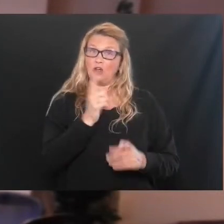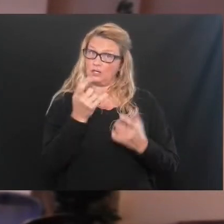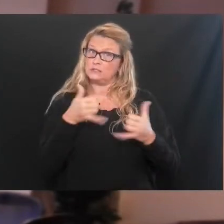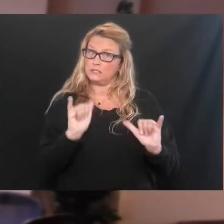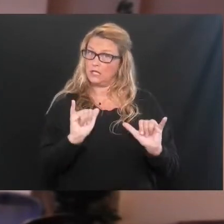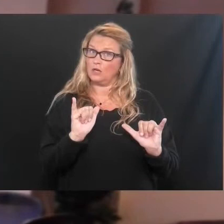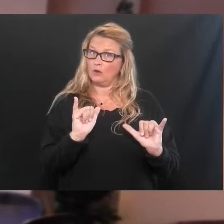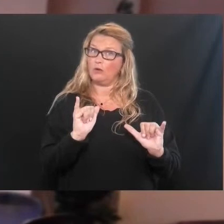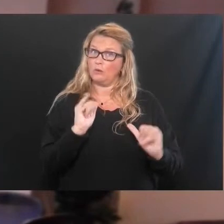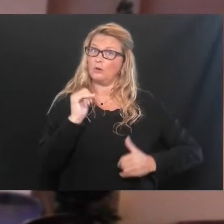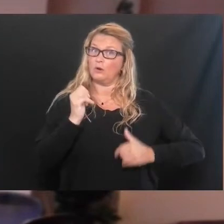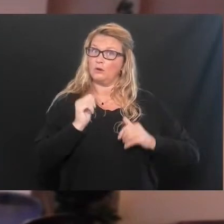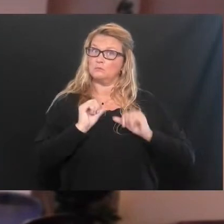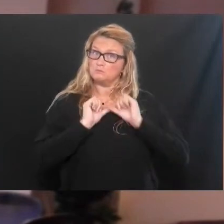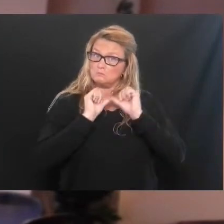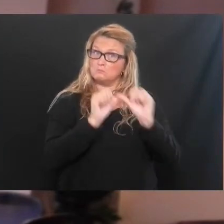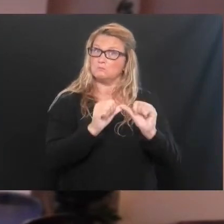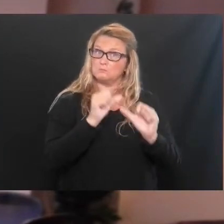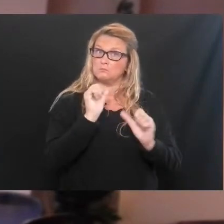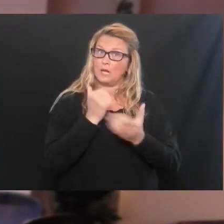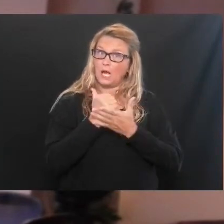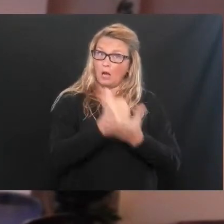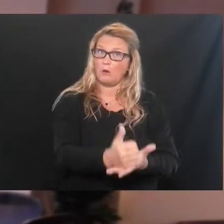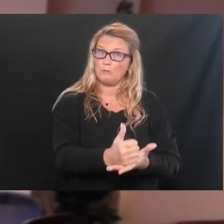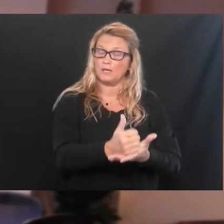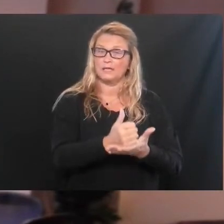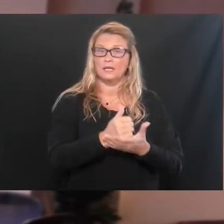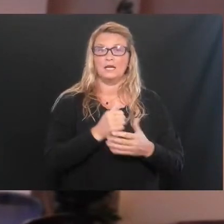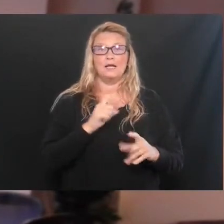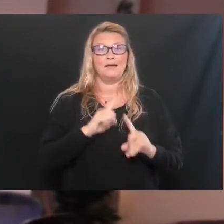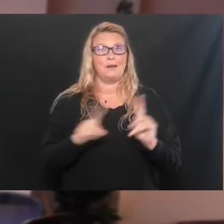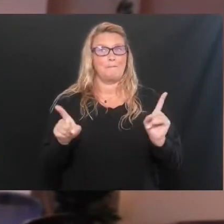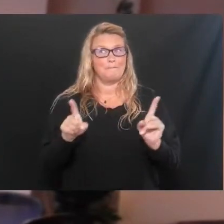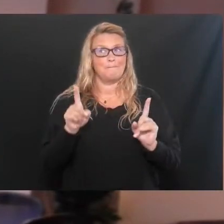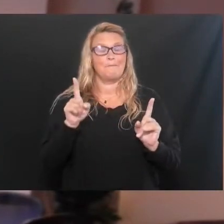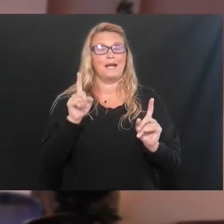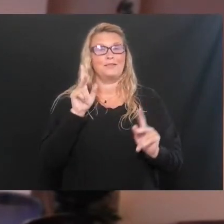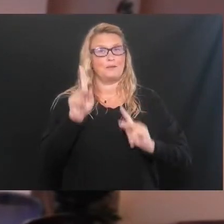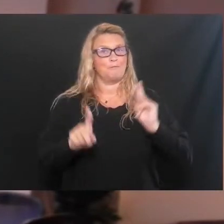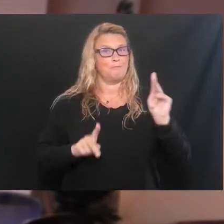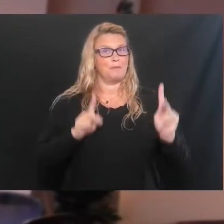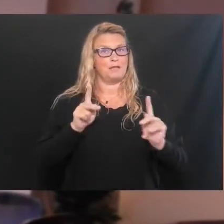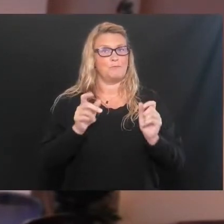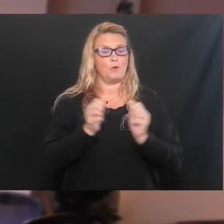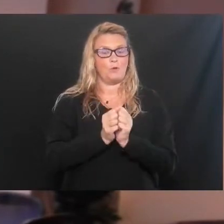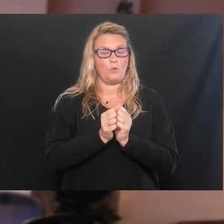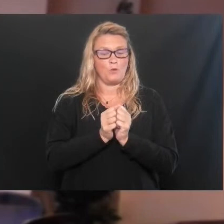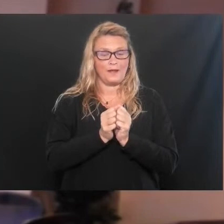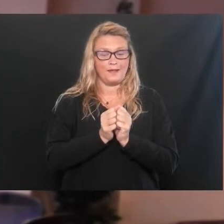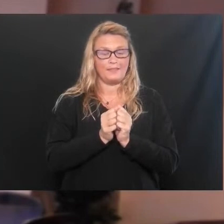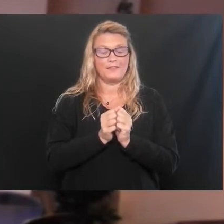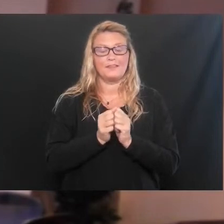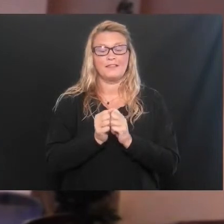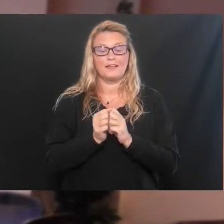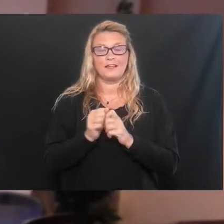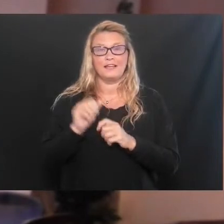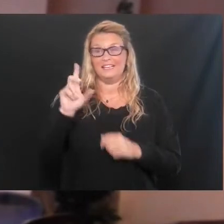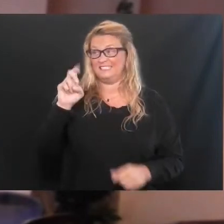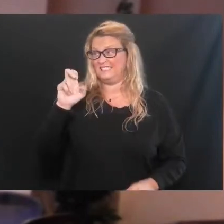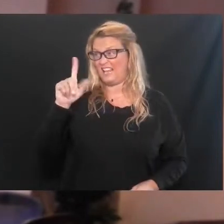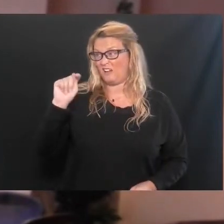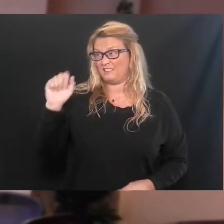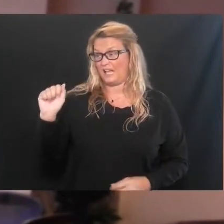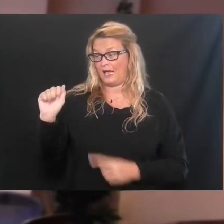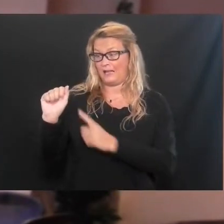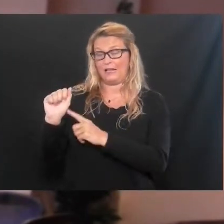most vulnerable people that got vaccinated the longest to go, particularly with the infectivity of this Delta variant, that there